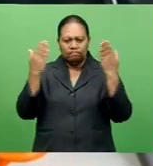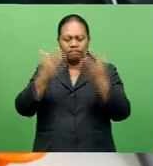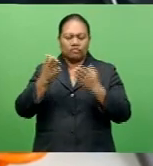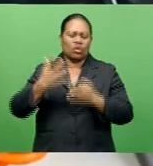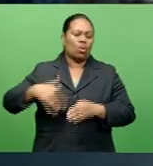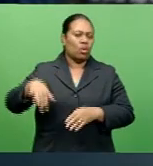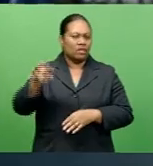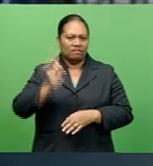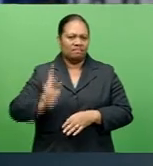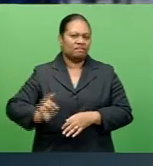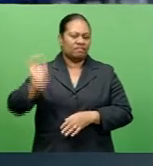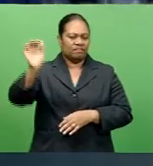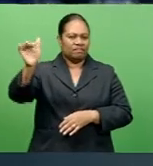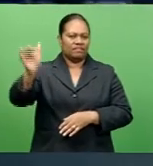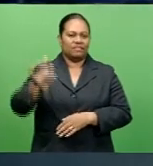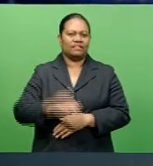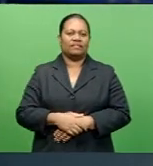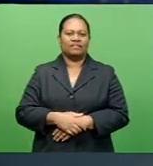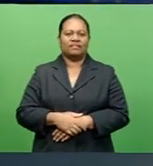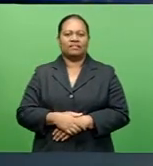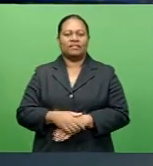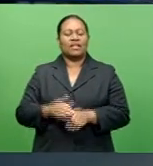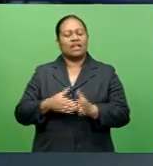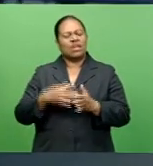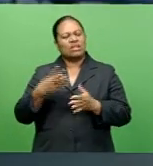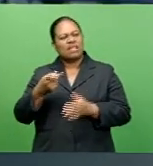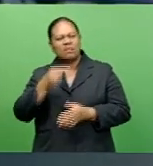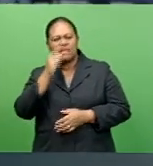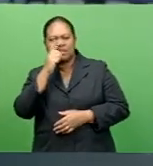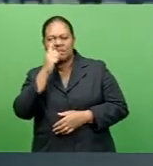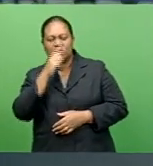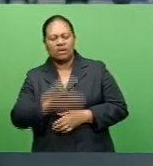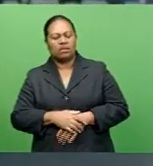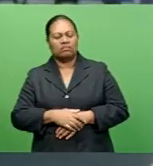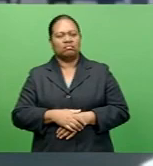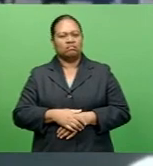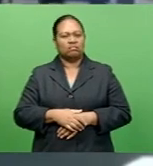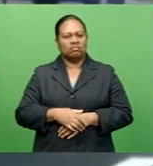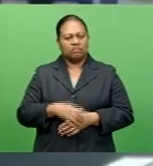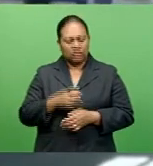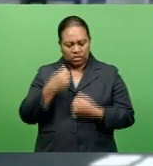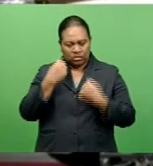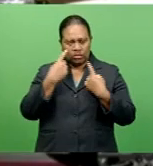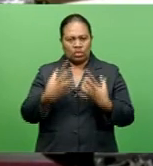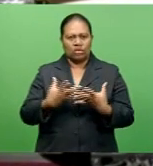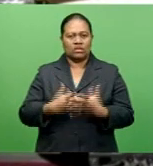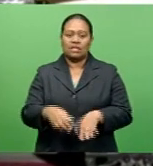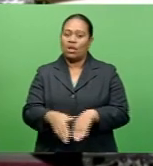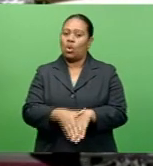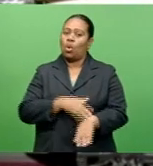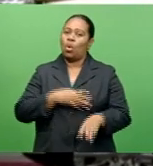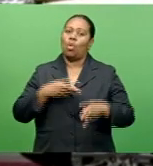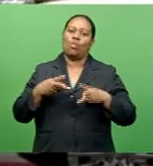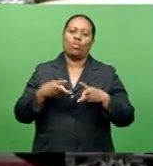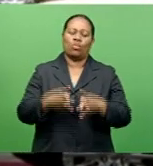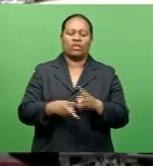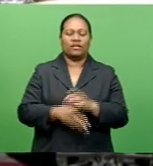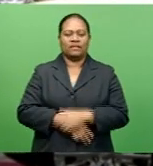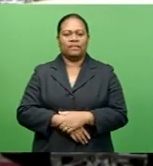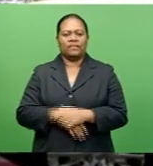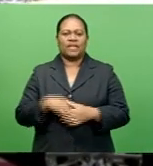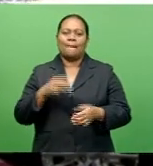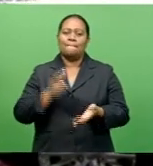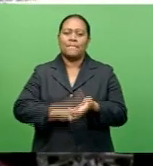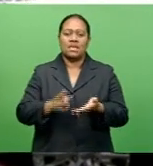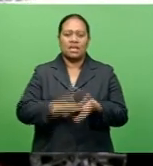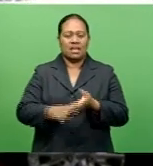all-electric future. Making our EV future something people race toward. GM has a long way to go. It sold 2.5 million